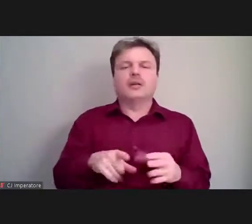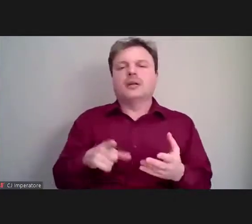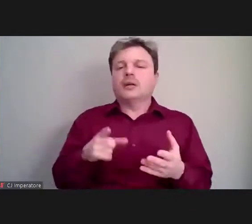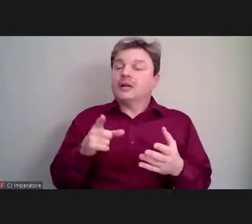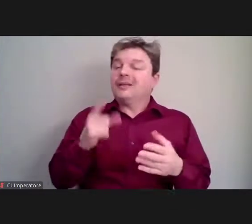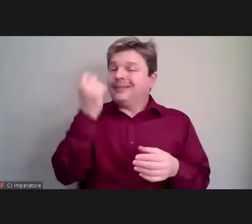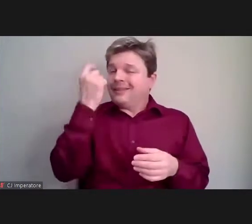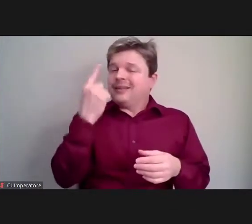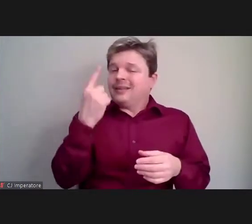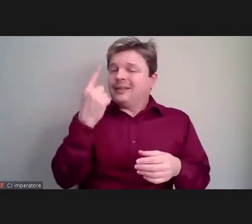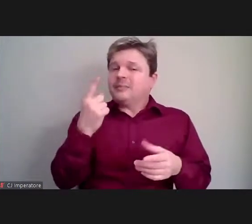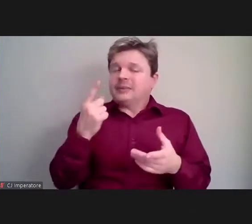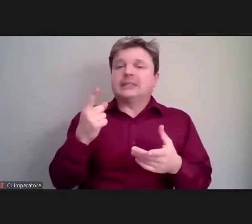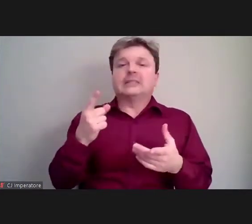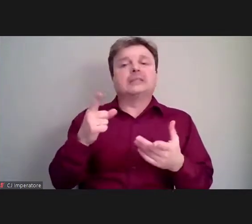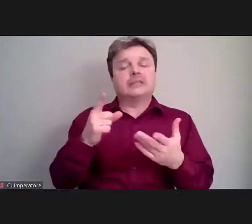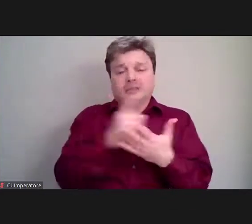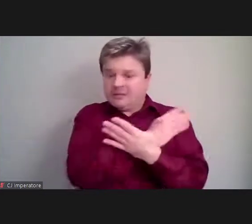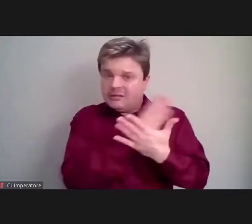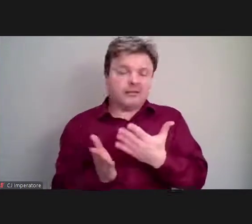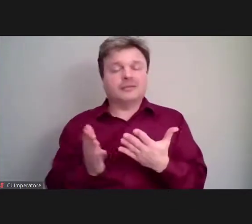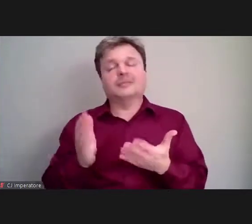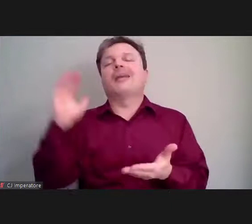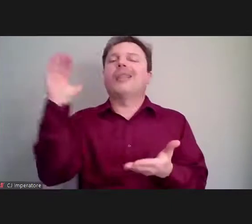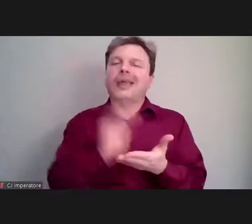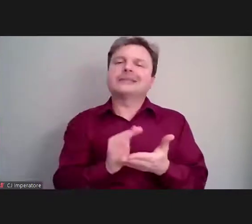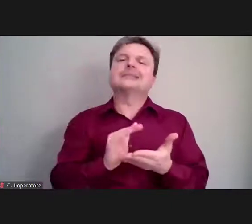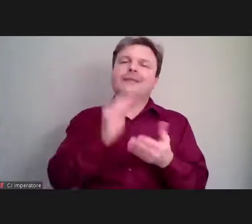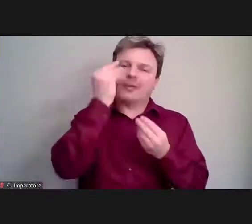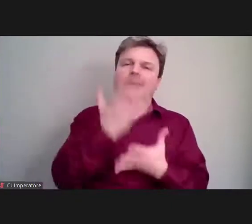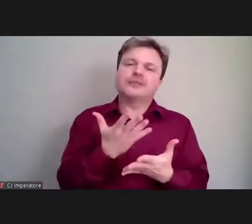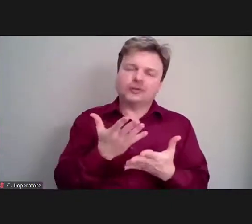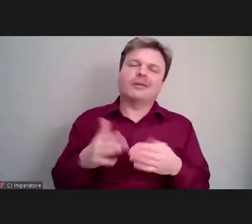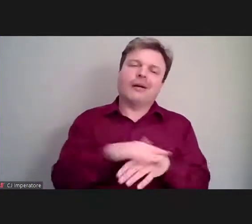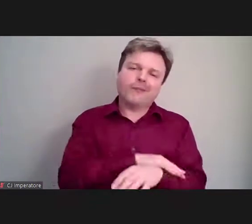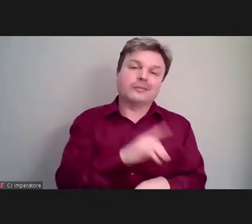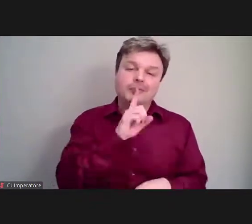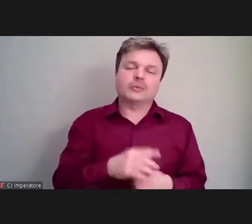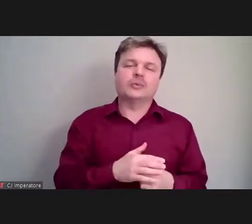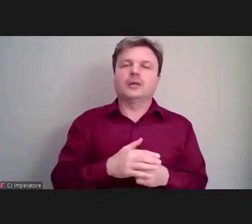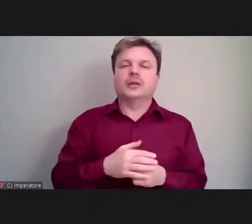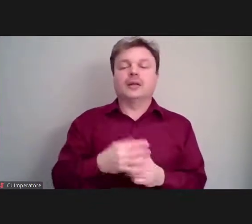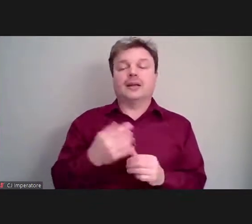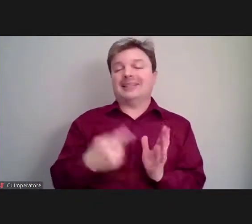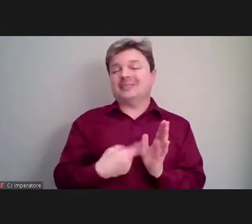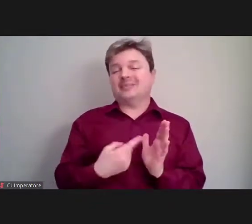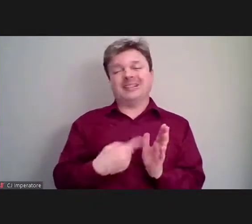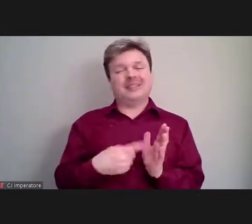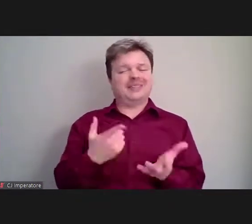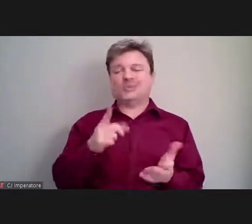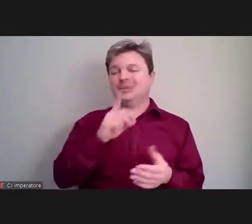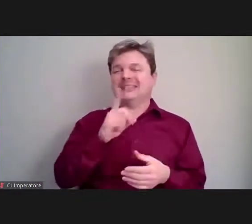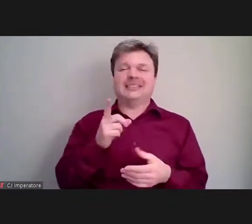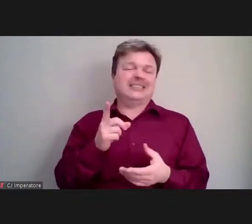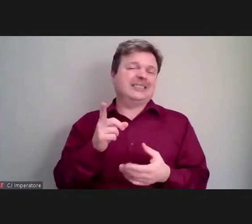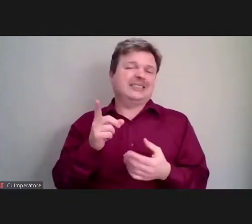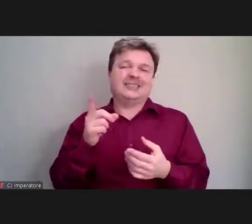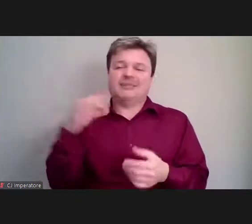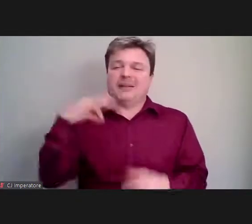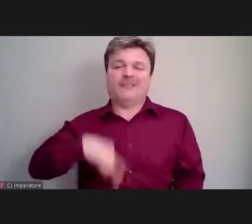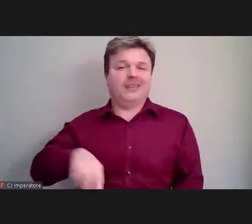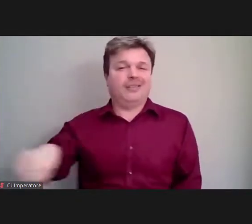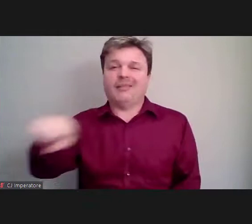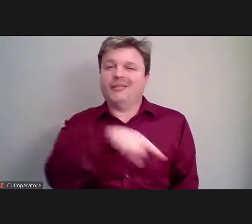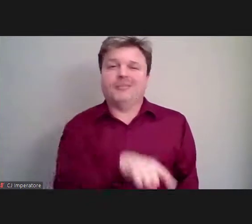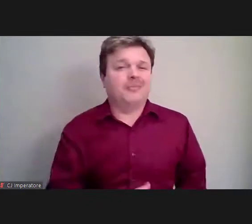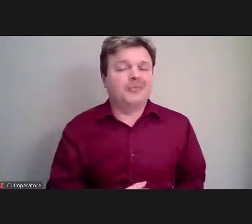sure I'm always doing my students a favor. I think that oftentimes it would really be useful if I